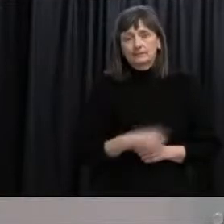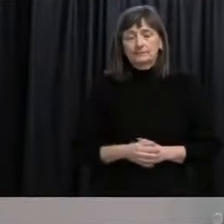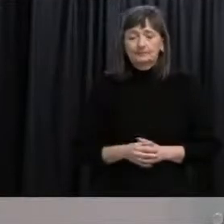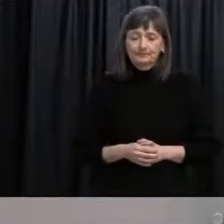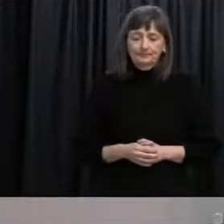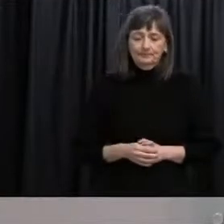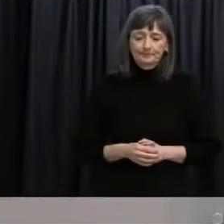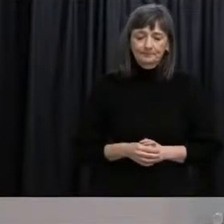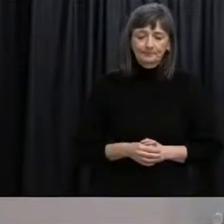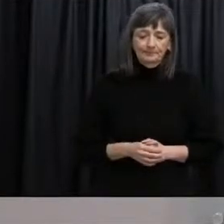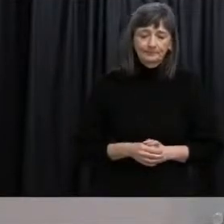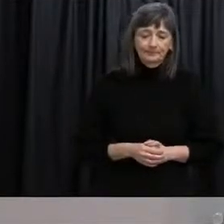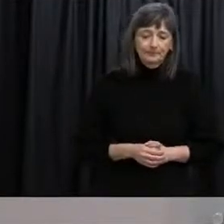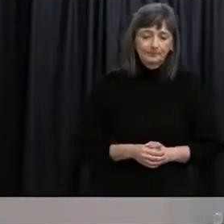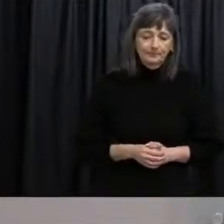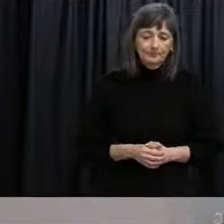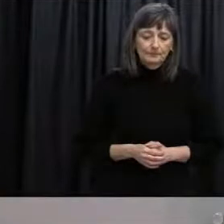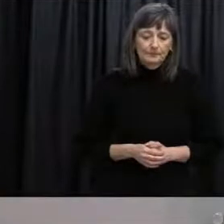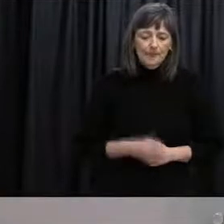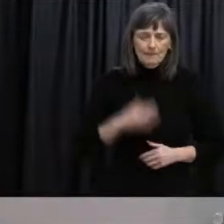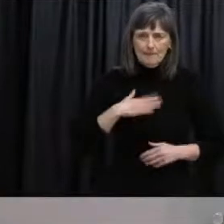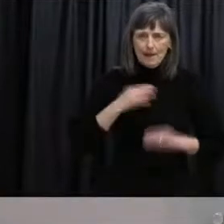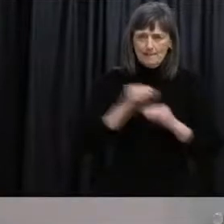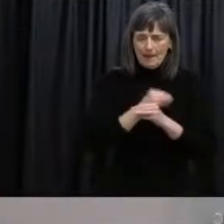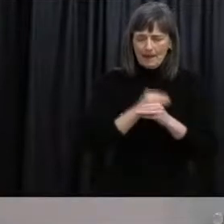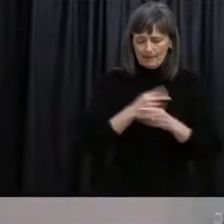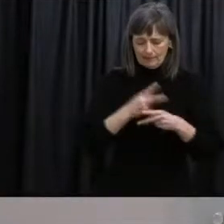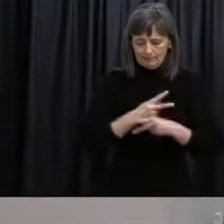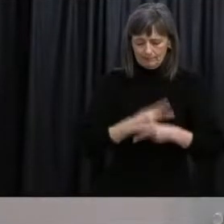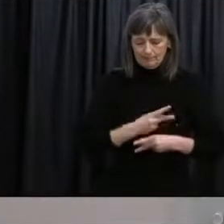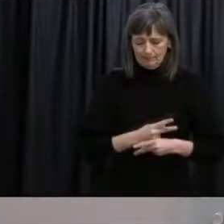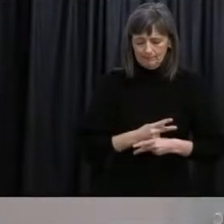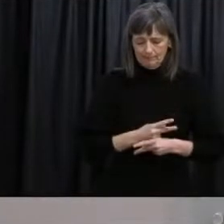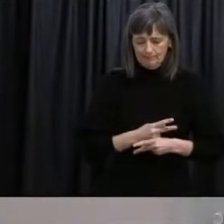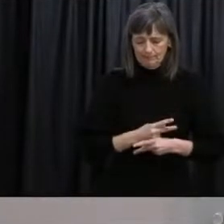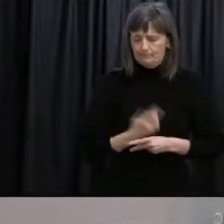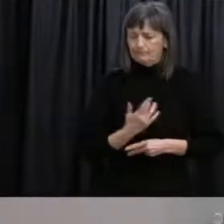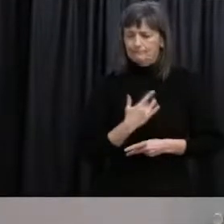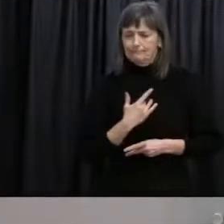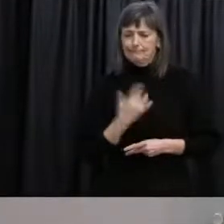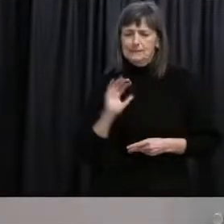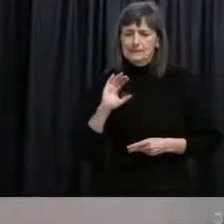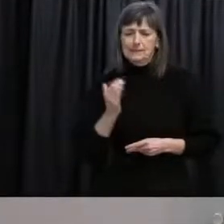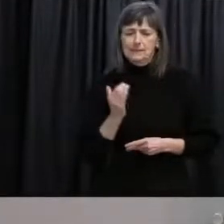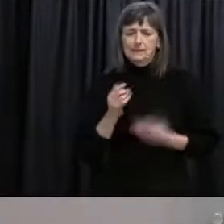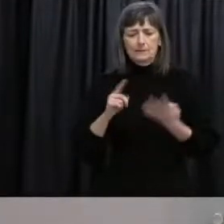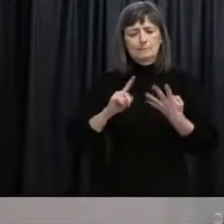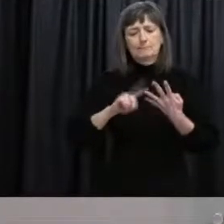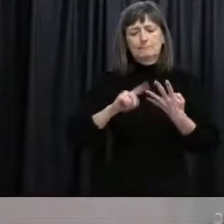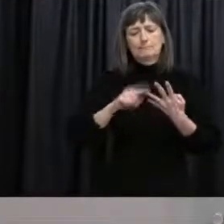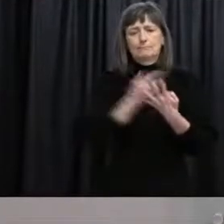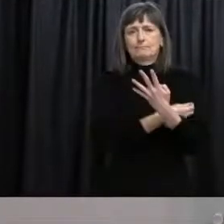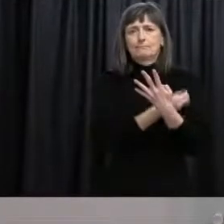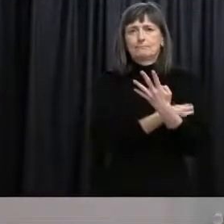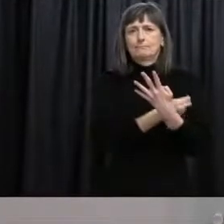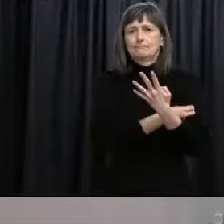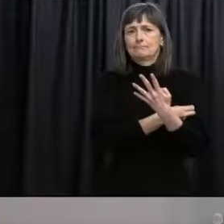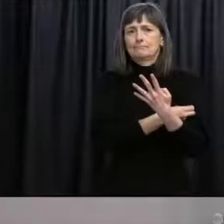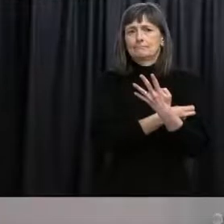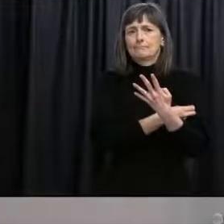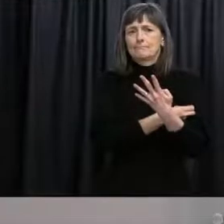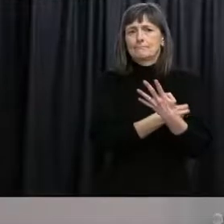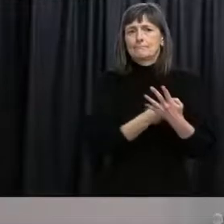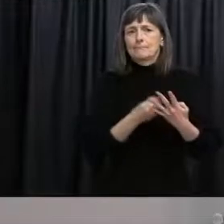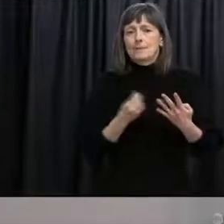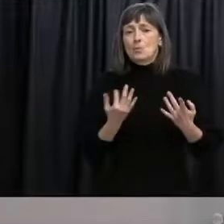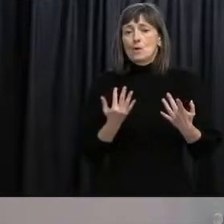ahead. My quick math shows that there are still about 3,000 doses of AstraZeneca sitting in